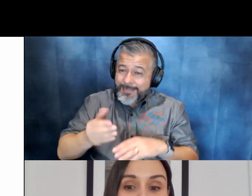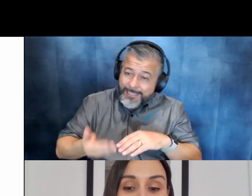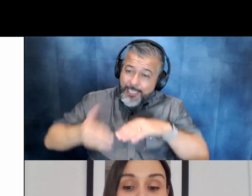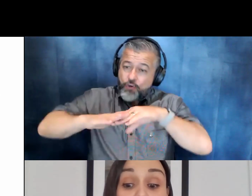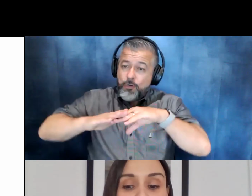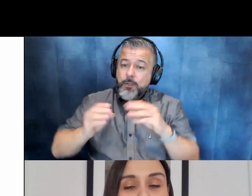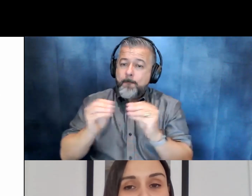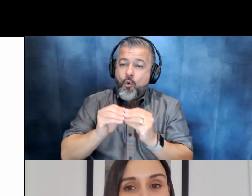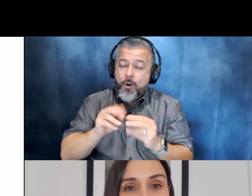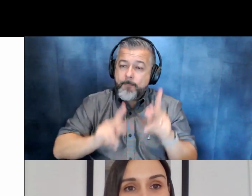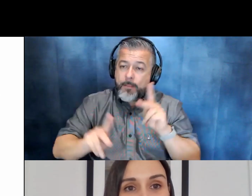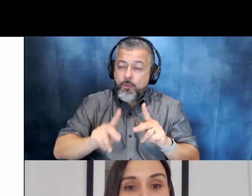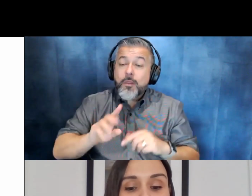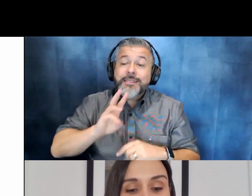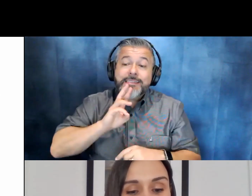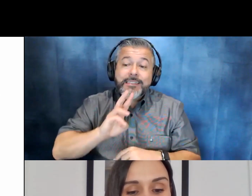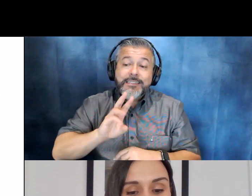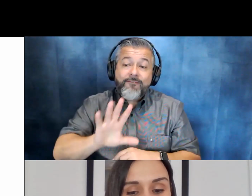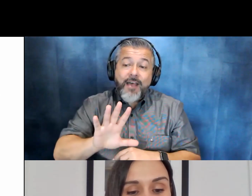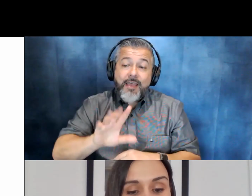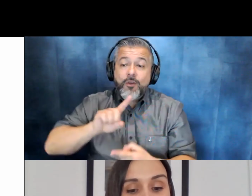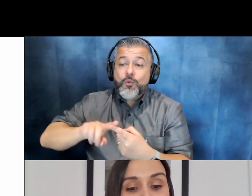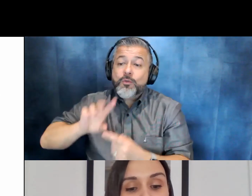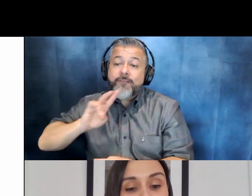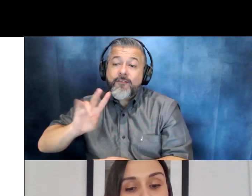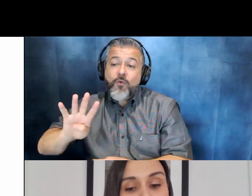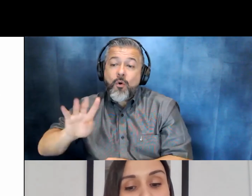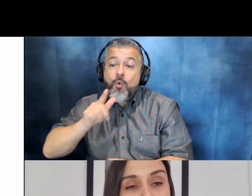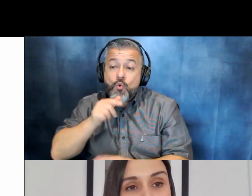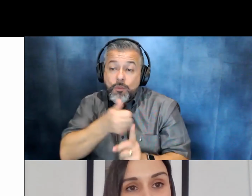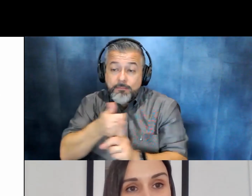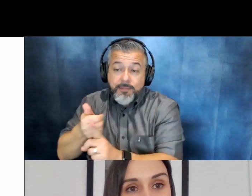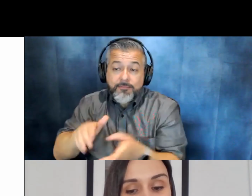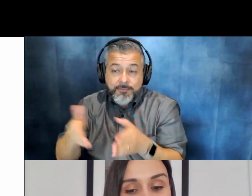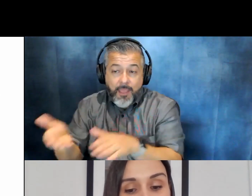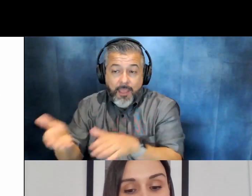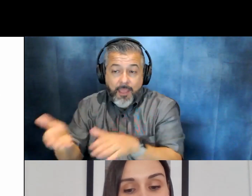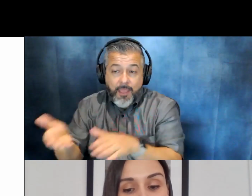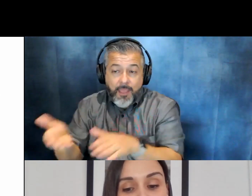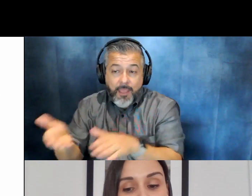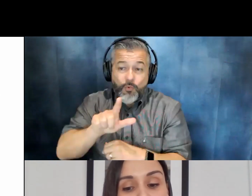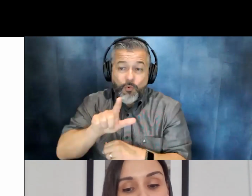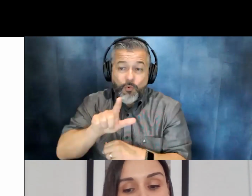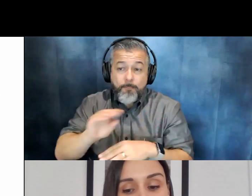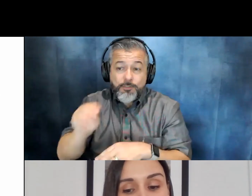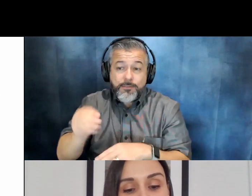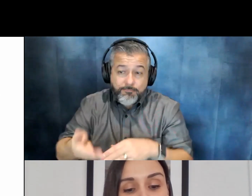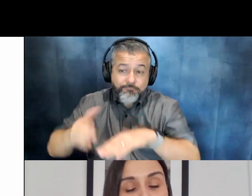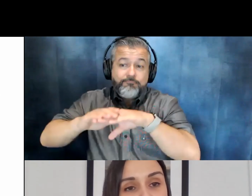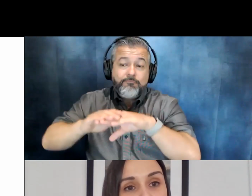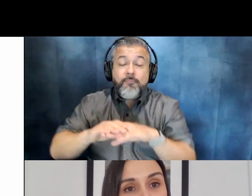of people aged 65 to 74. And it's really important to point out here that people of color